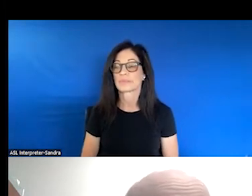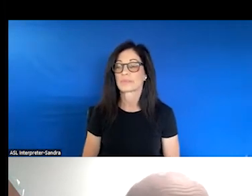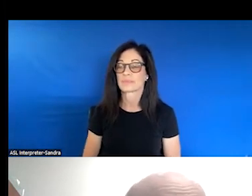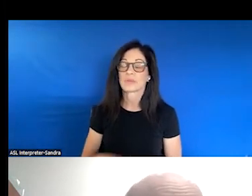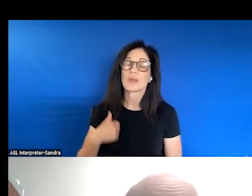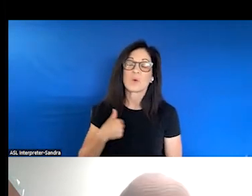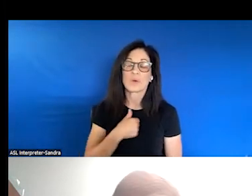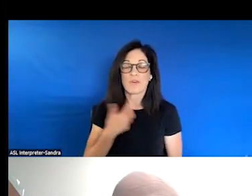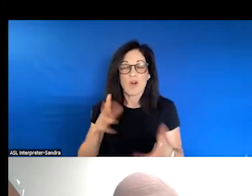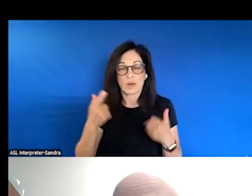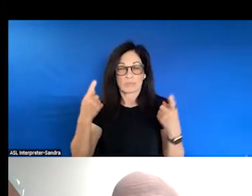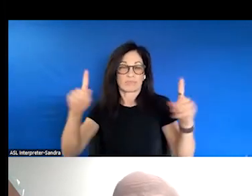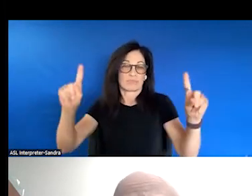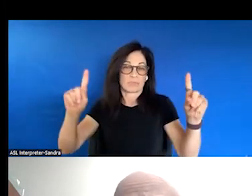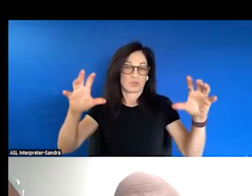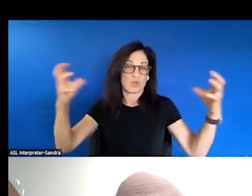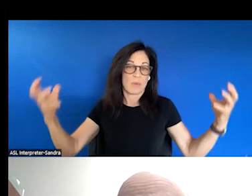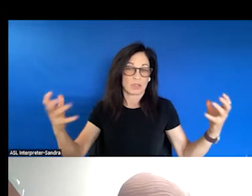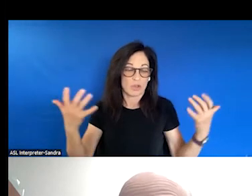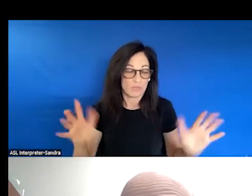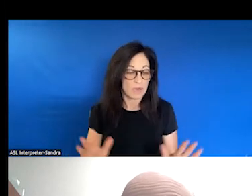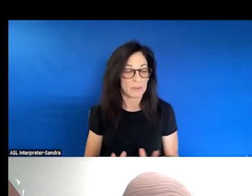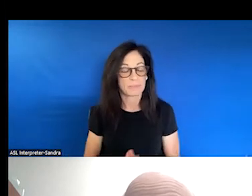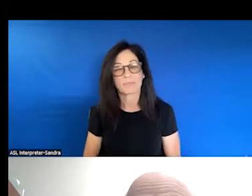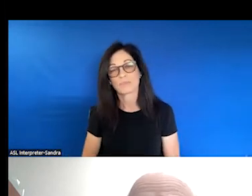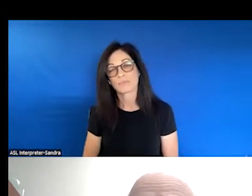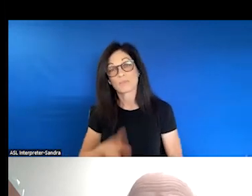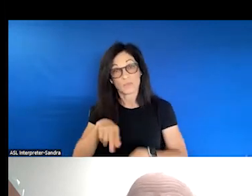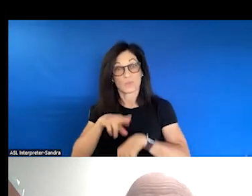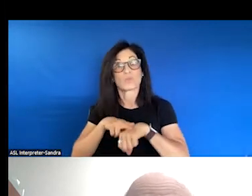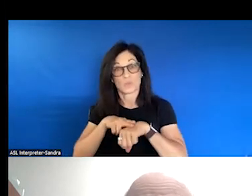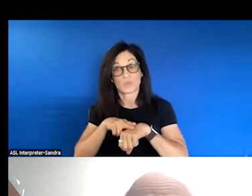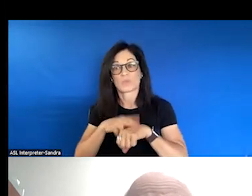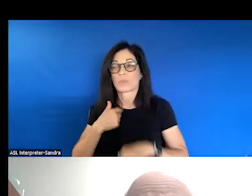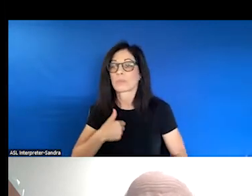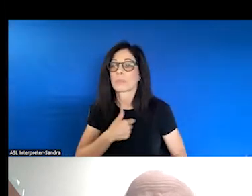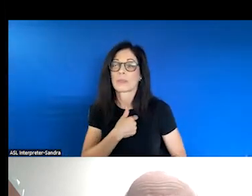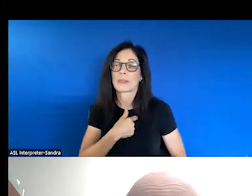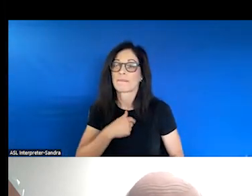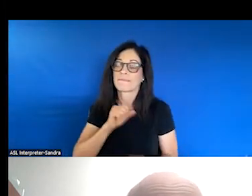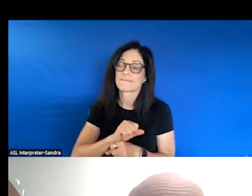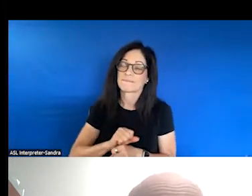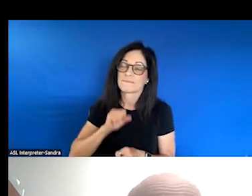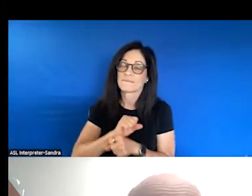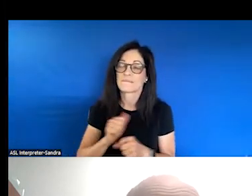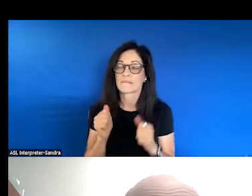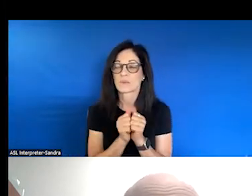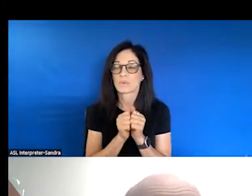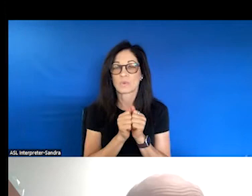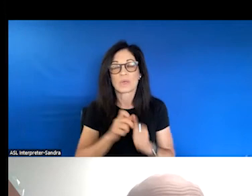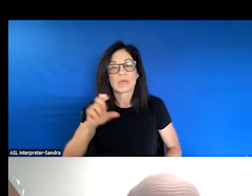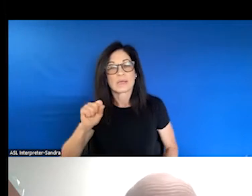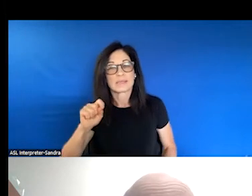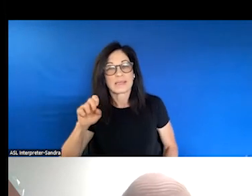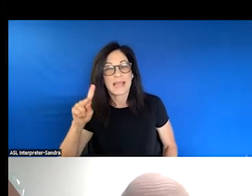a huge amount. And of course, we're working on working with stakeholders, getting the word